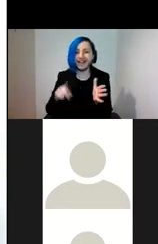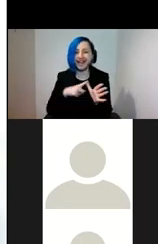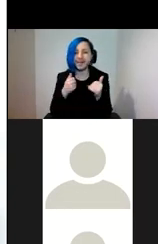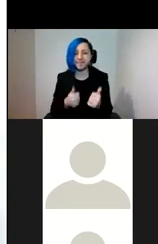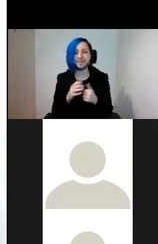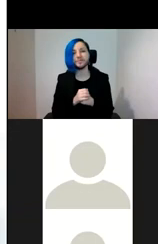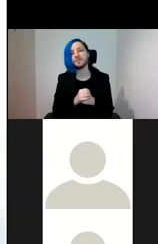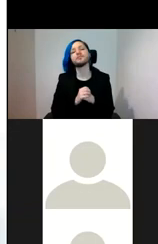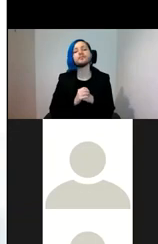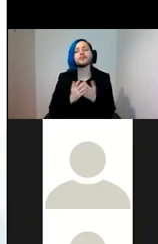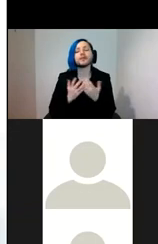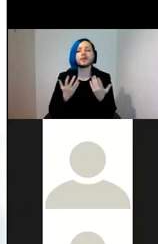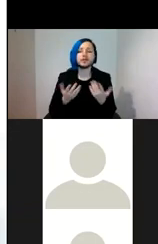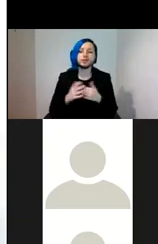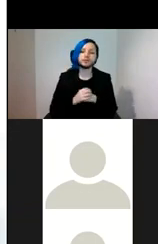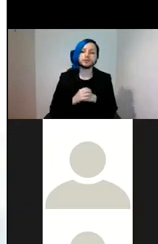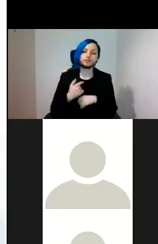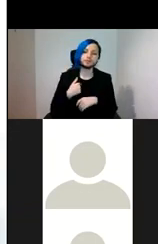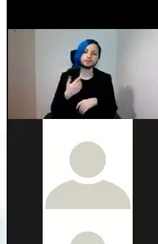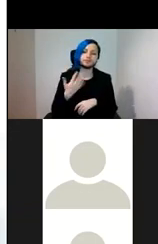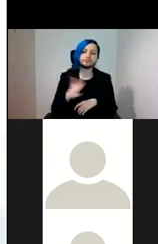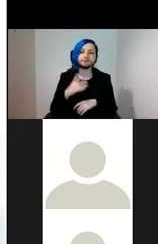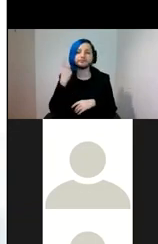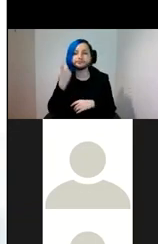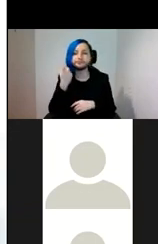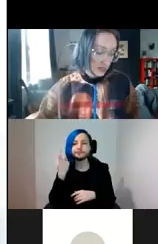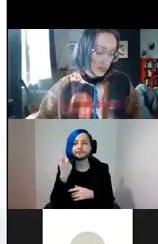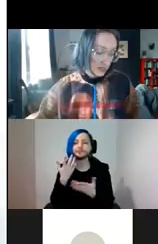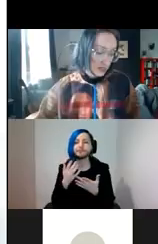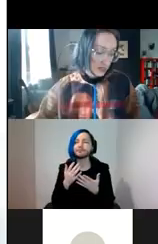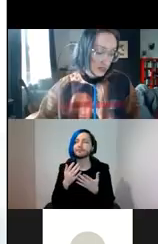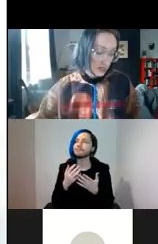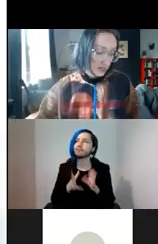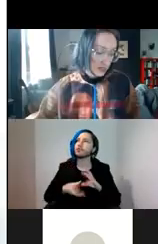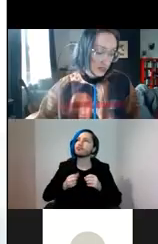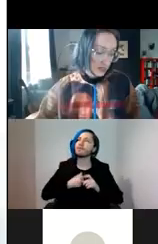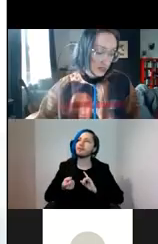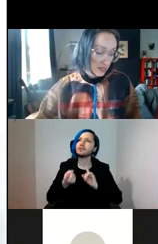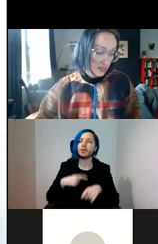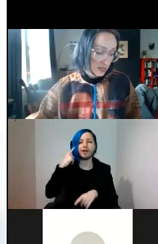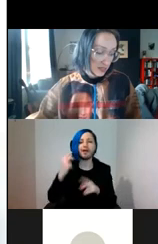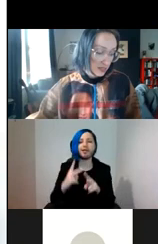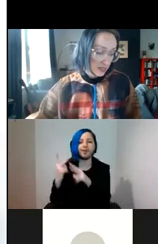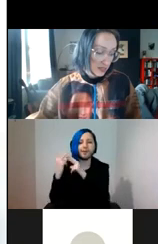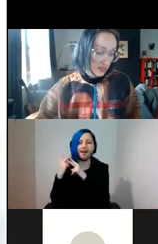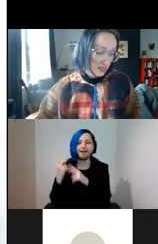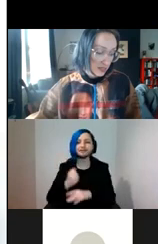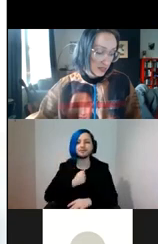So I was thinking, indeed, when doing a response, was thinking back, indeed, on my first...